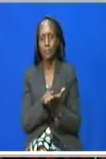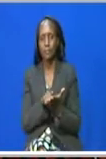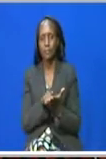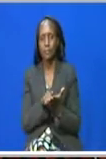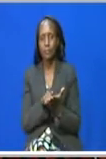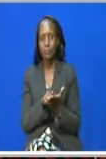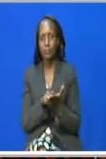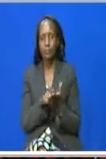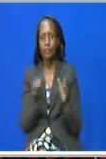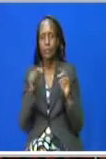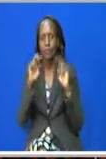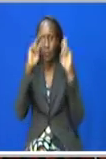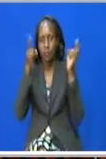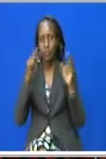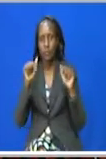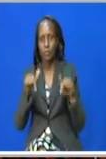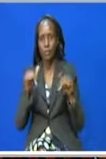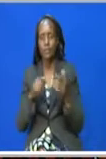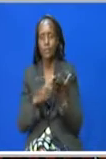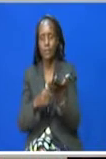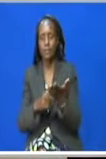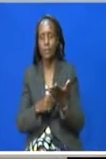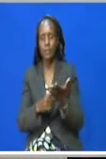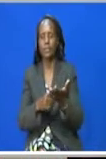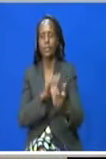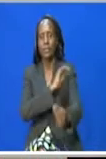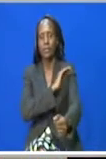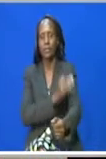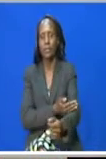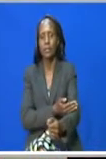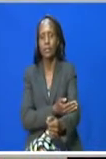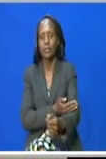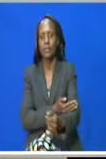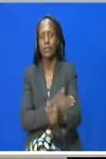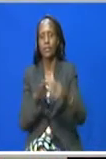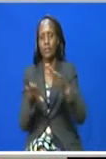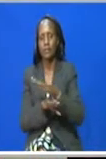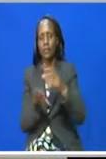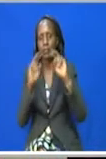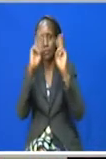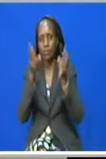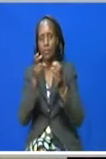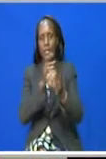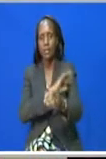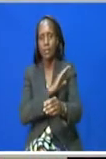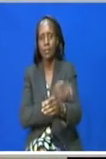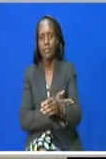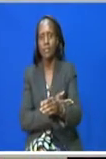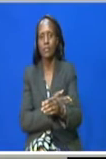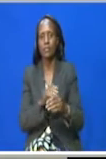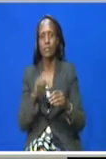In today's topic, we are going to discuss capacity. The subtopic of the day will be the capacity of